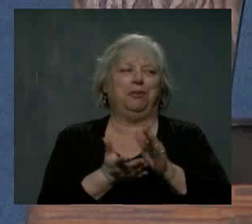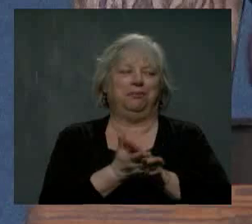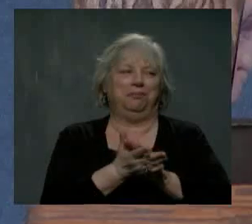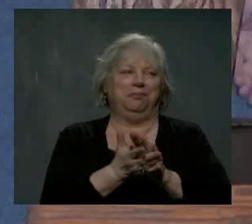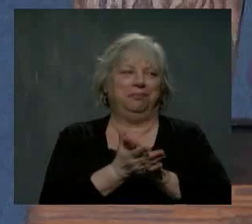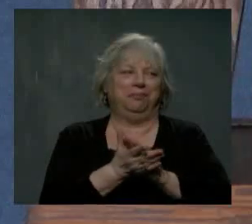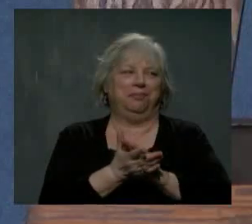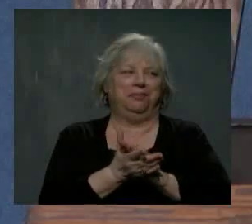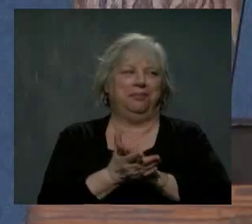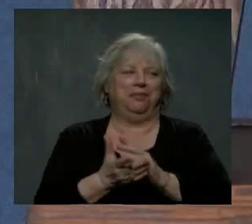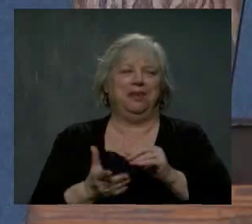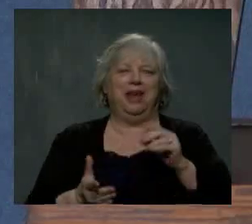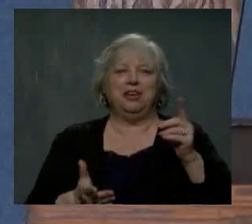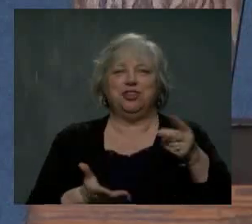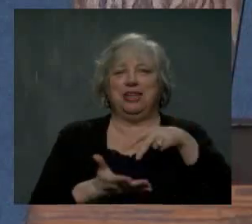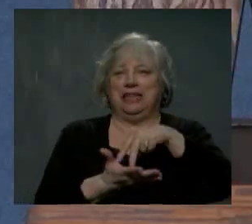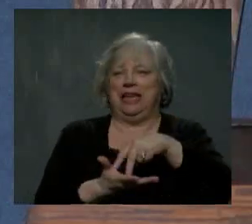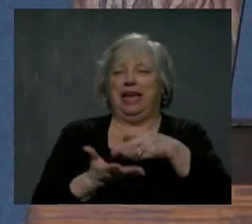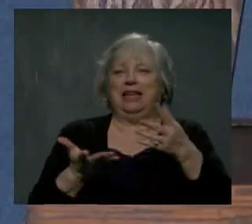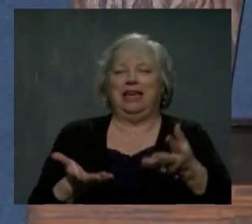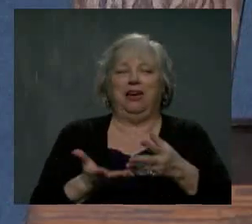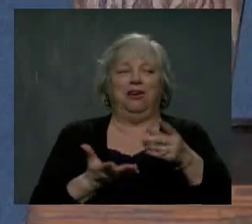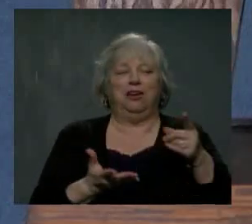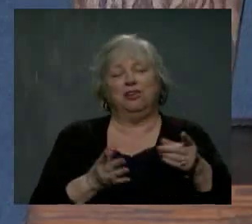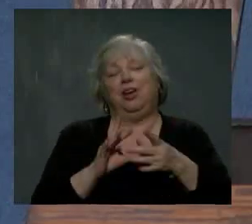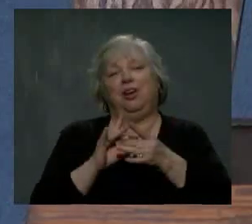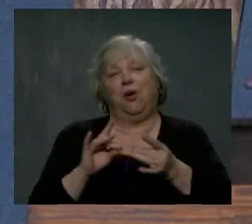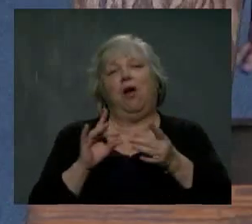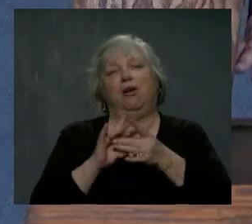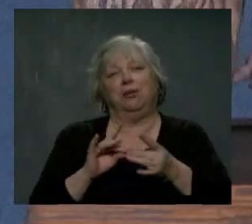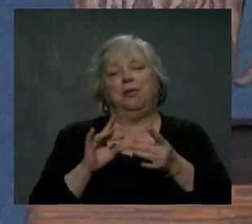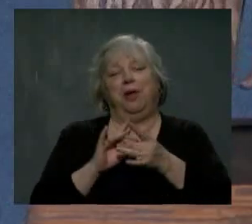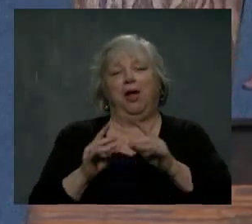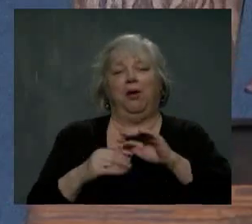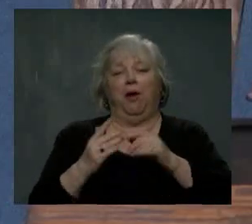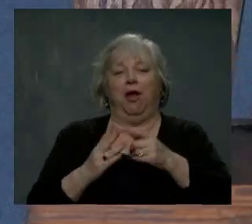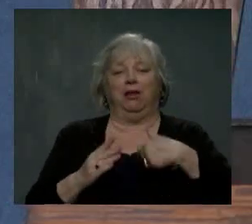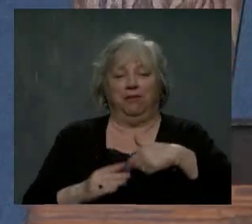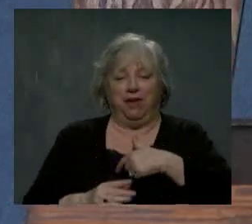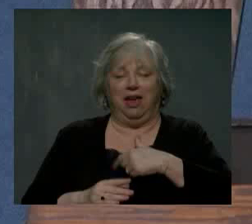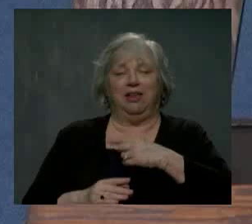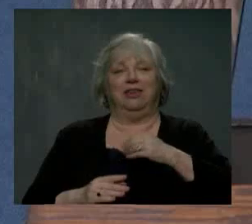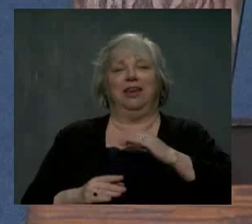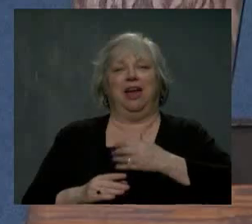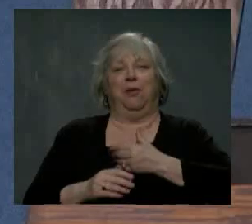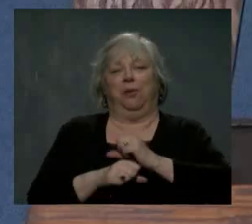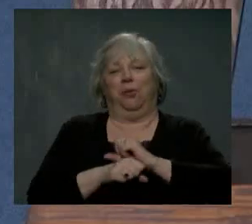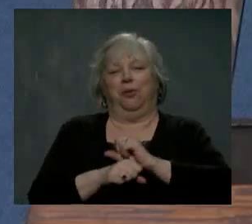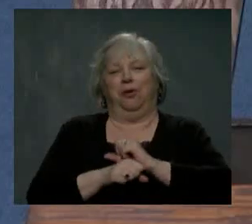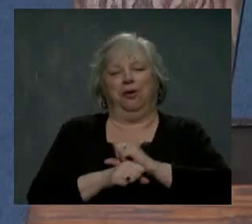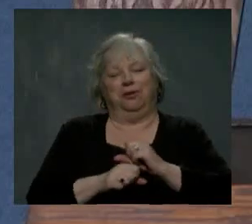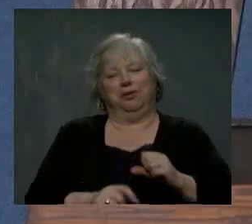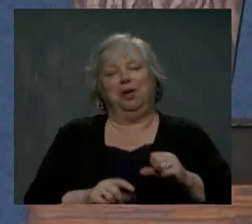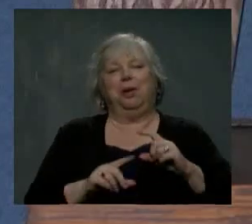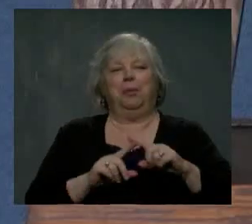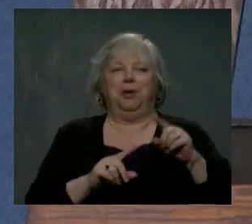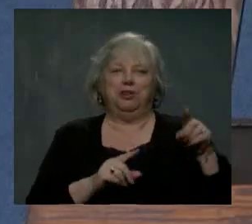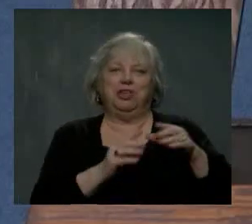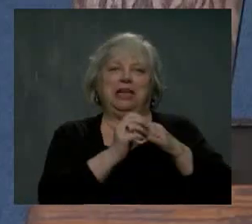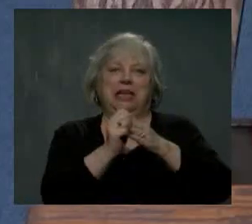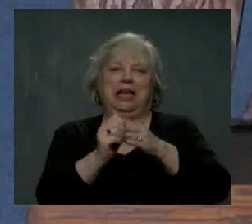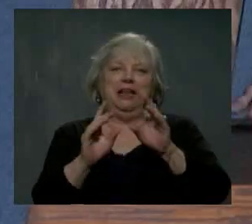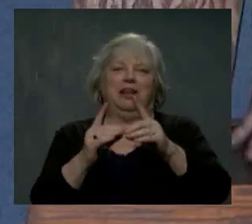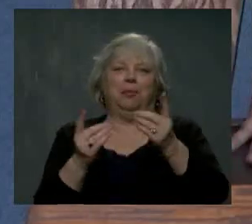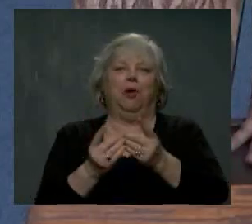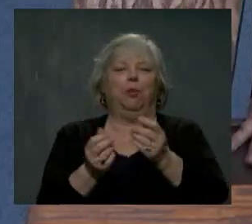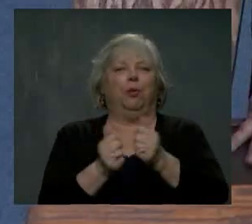And she stands up here and she talks about all of us and the good job that we do, but, you know, she leads this